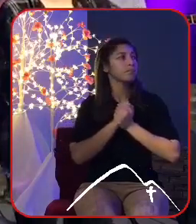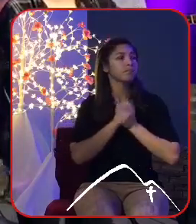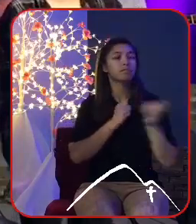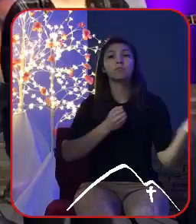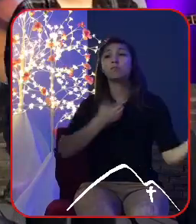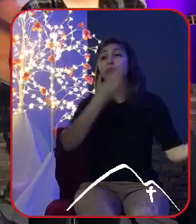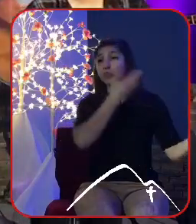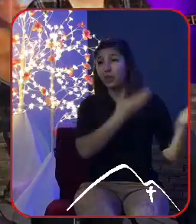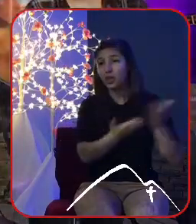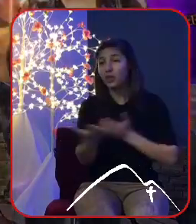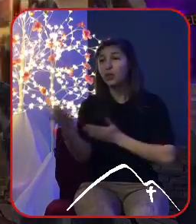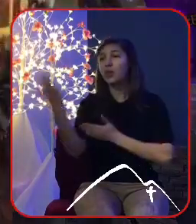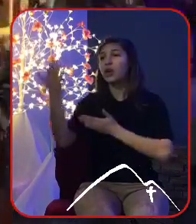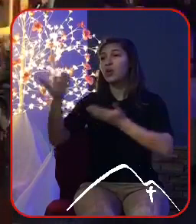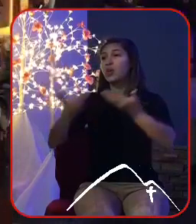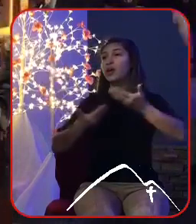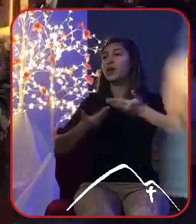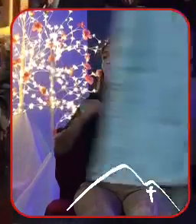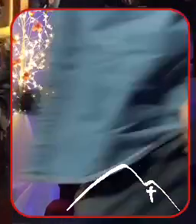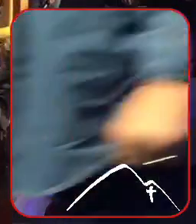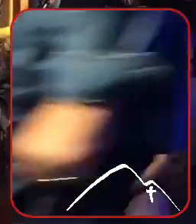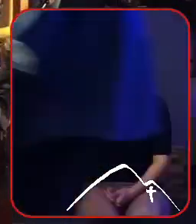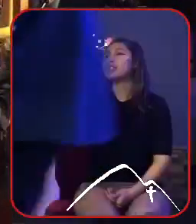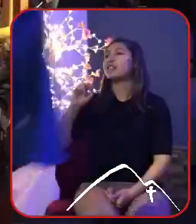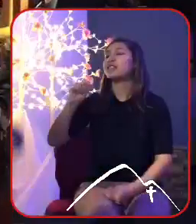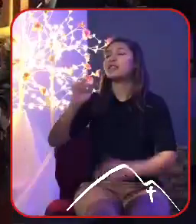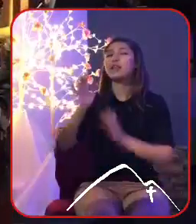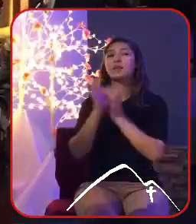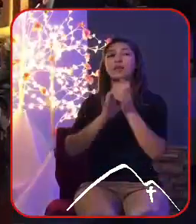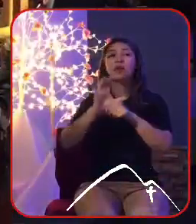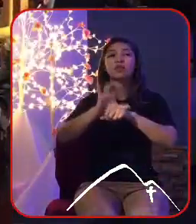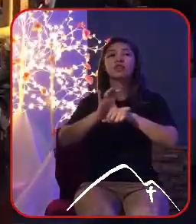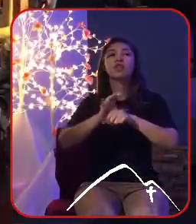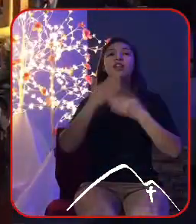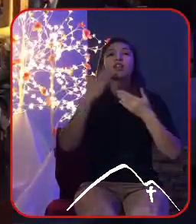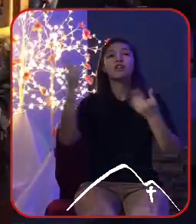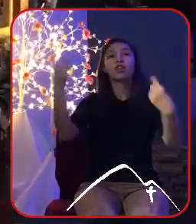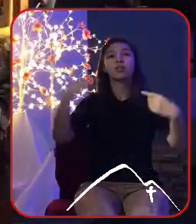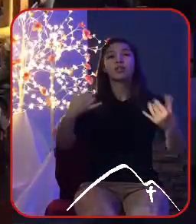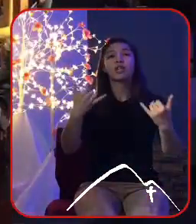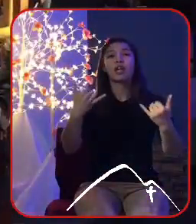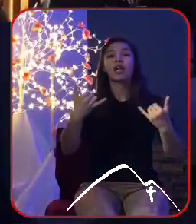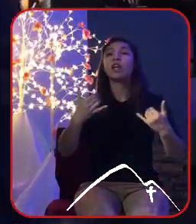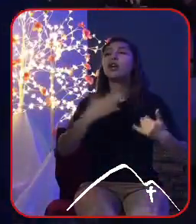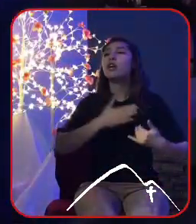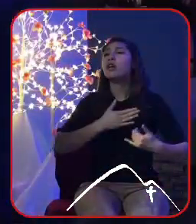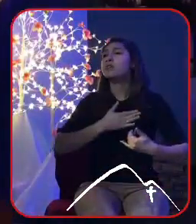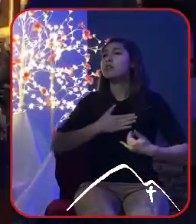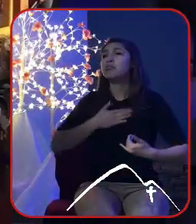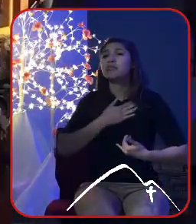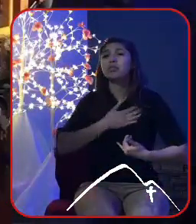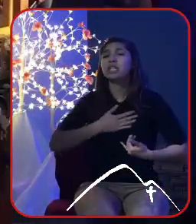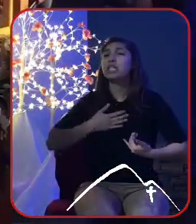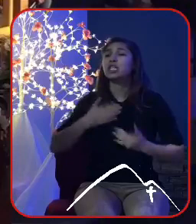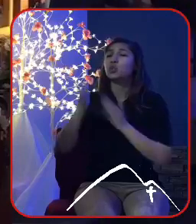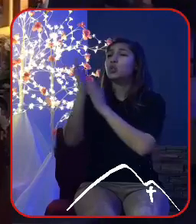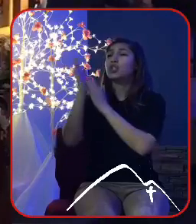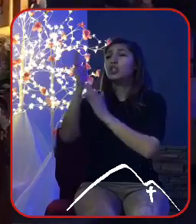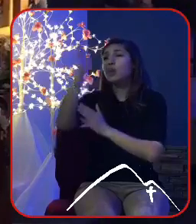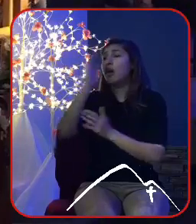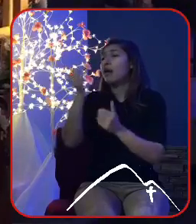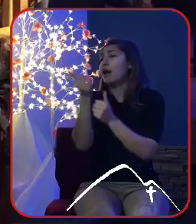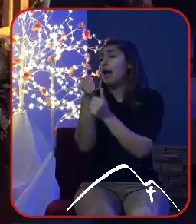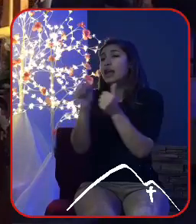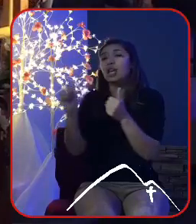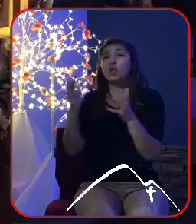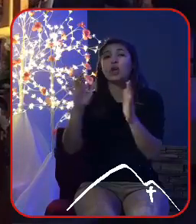Good morning. Welcome to Ascent Bible Church. Glad you're here today. Feel free to praise God in any way that you see fit. We're